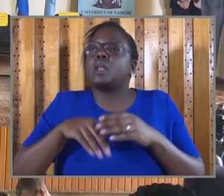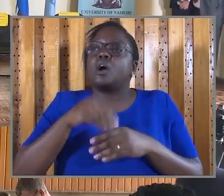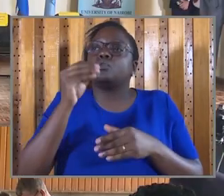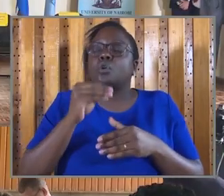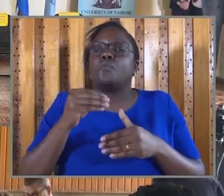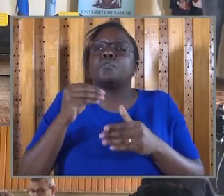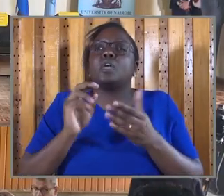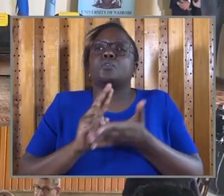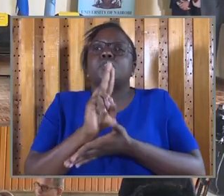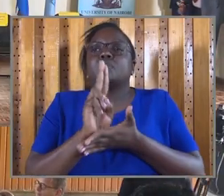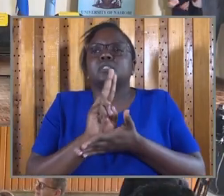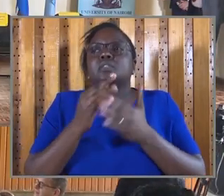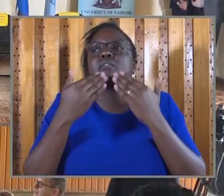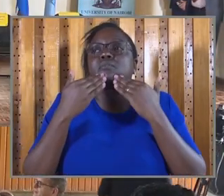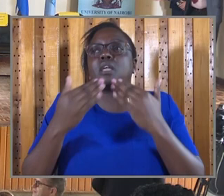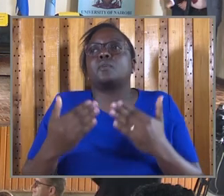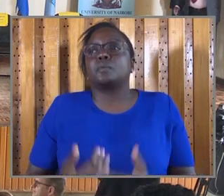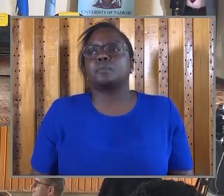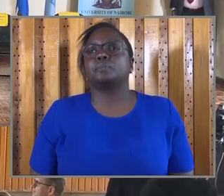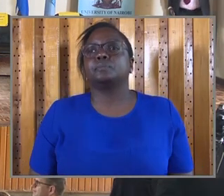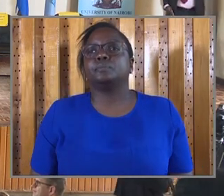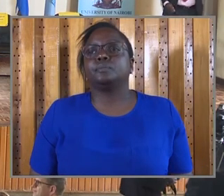Your Excellency.